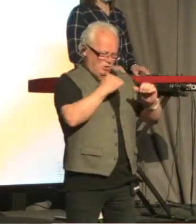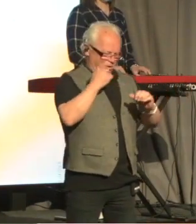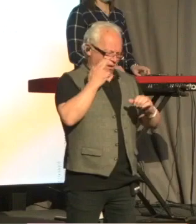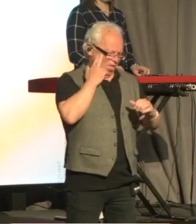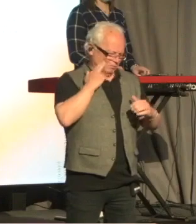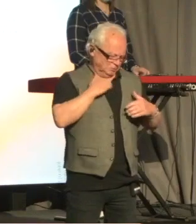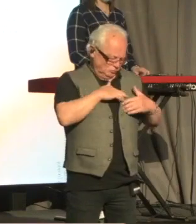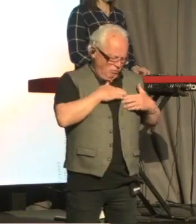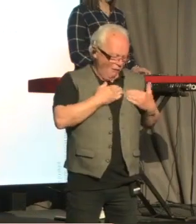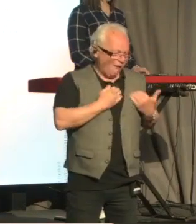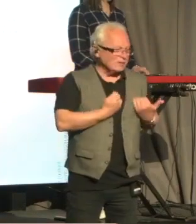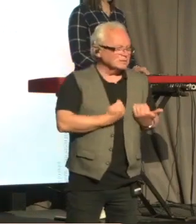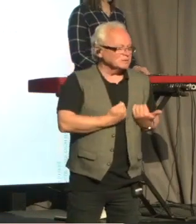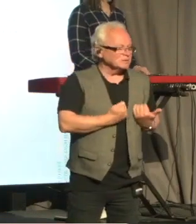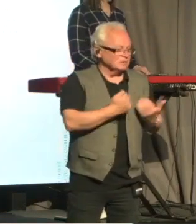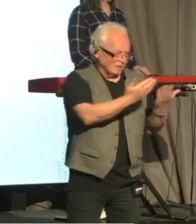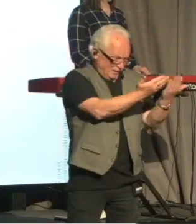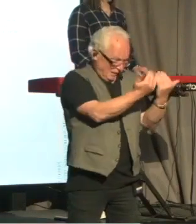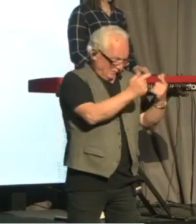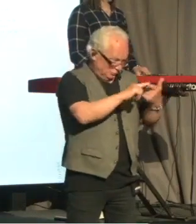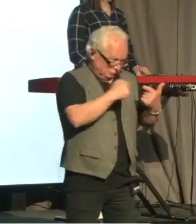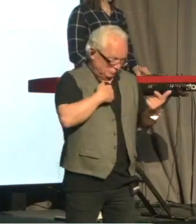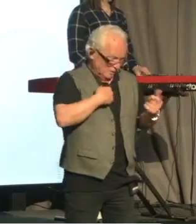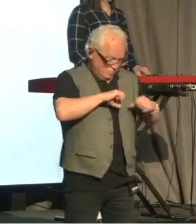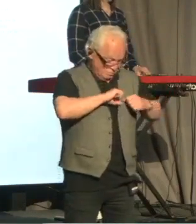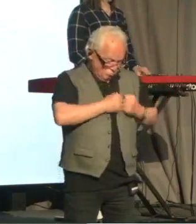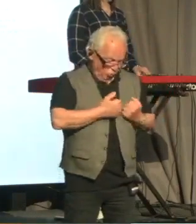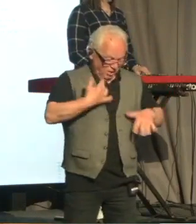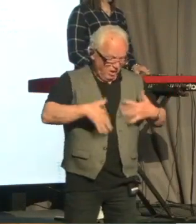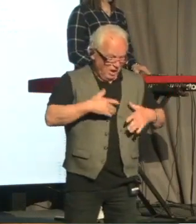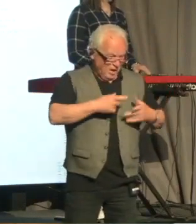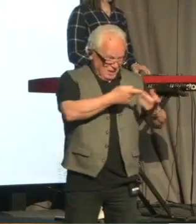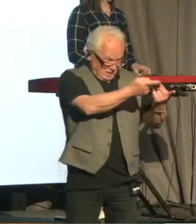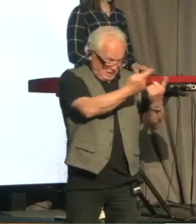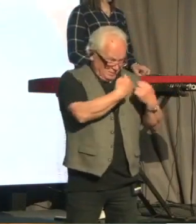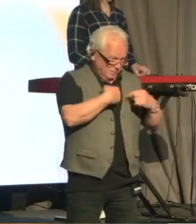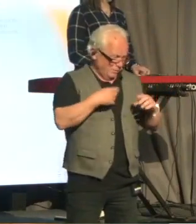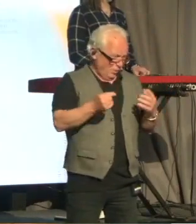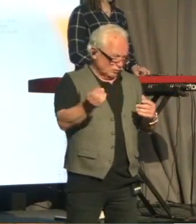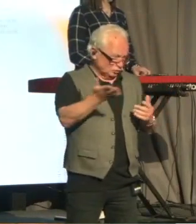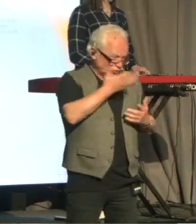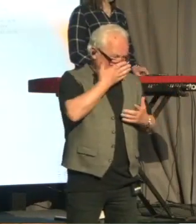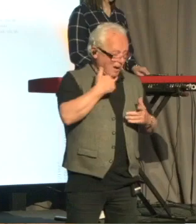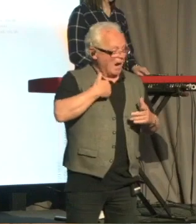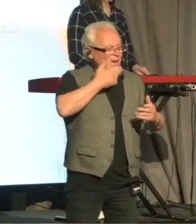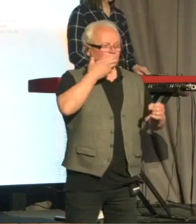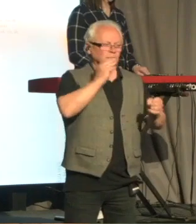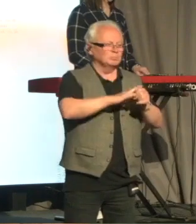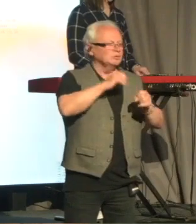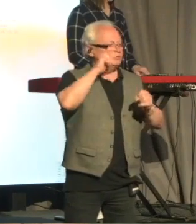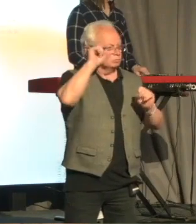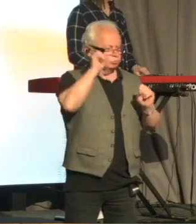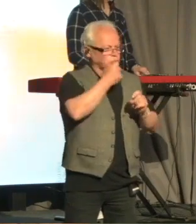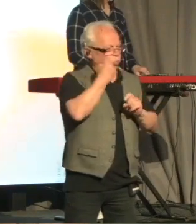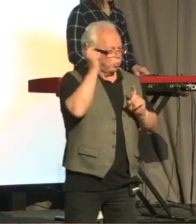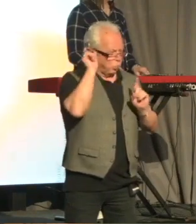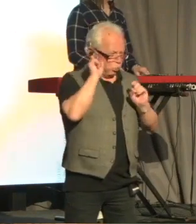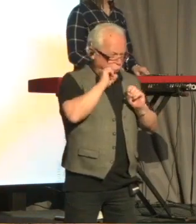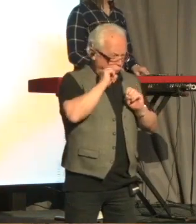shame. Come to me. And I promise you will not go out the same way you came.